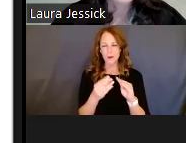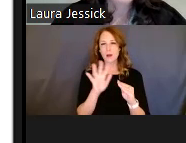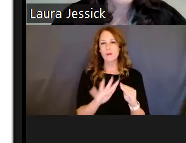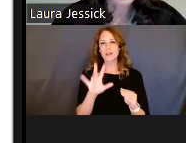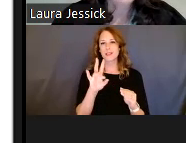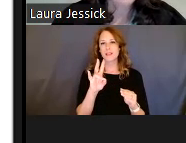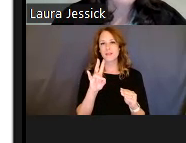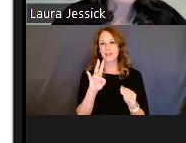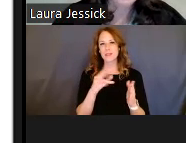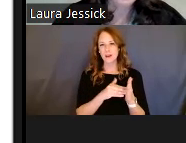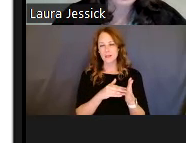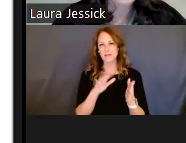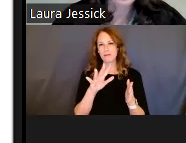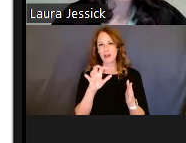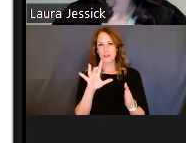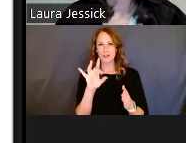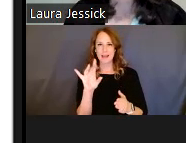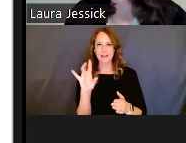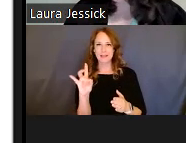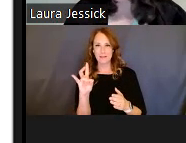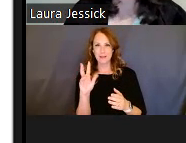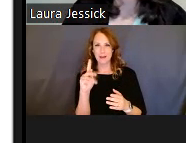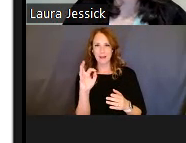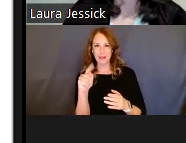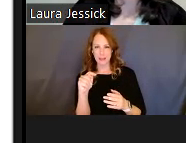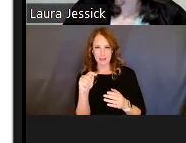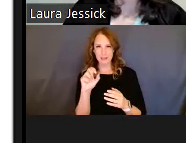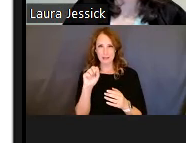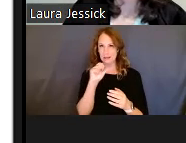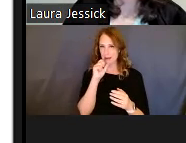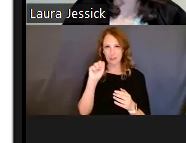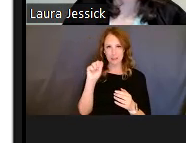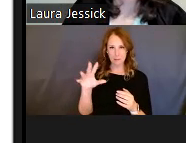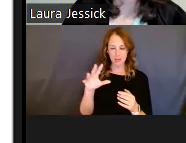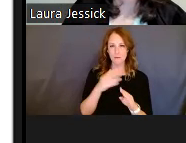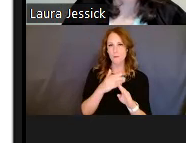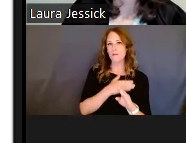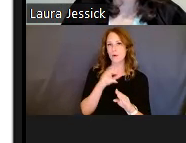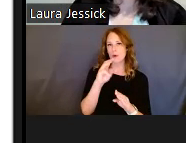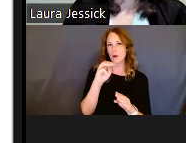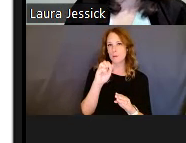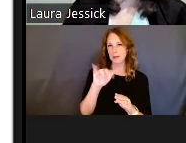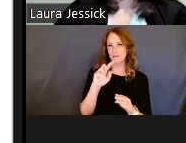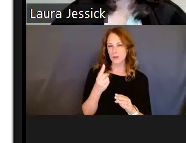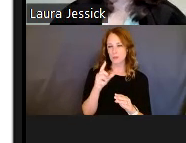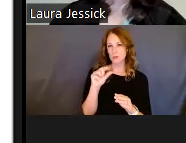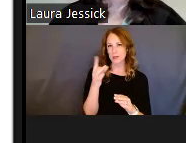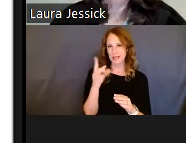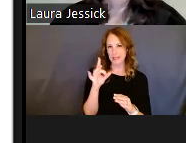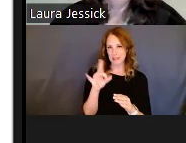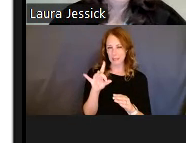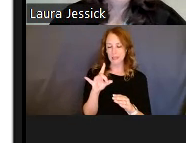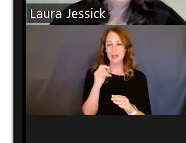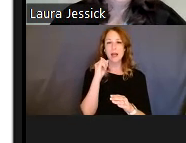7,587 unsubmitted sexual assault evidence kits that were older than May 1st, 2018 in their possession. If